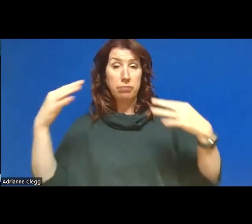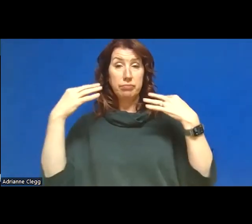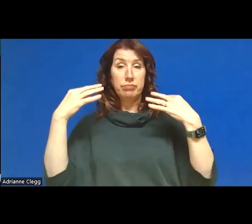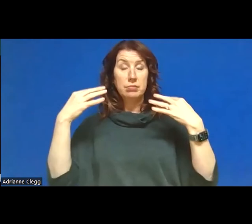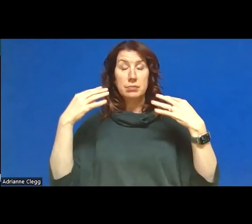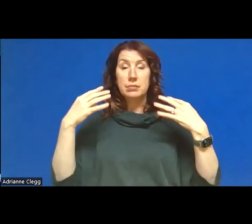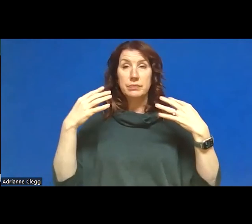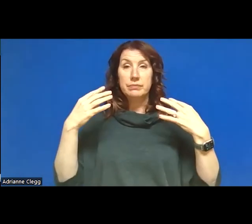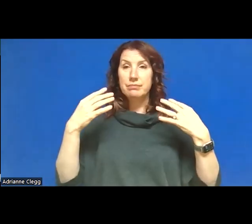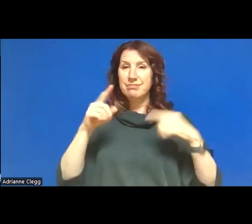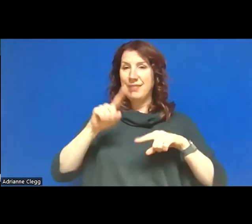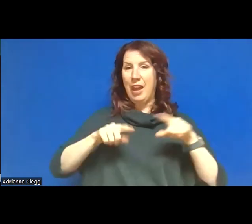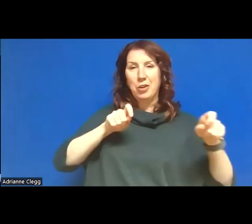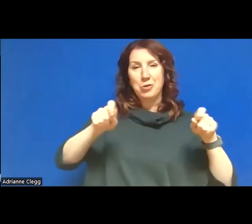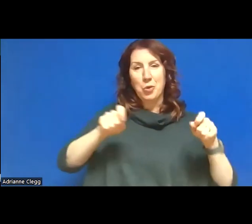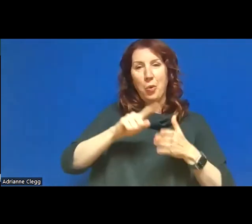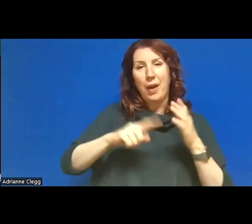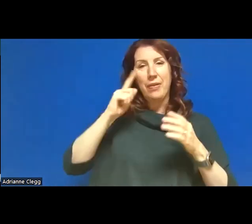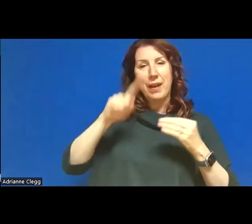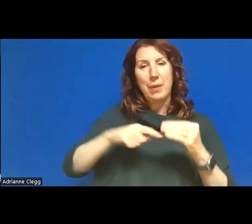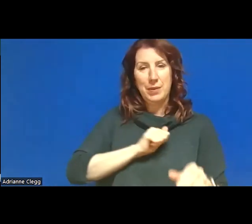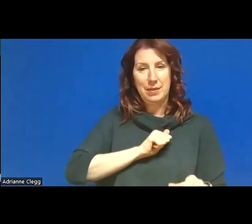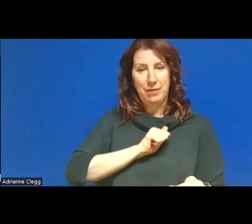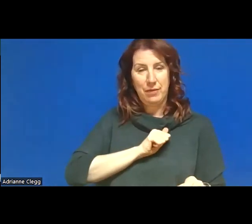say. It's really hard to do.